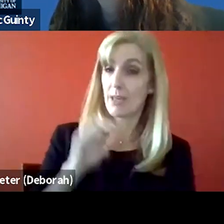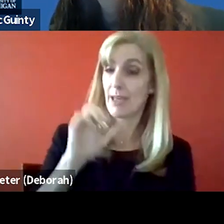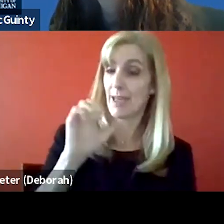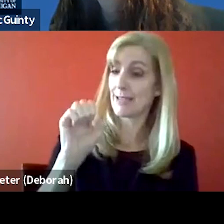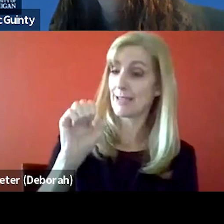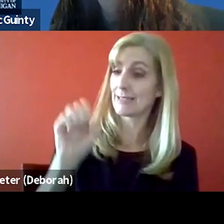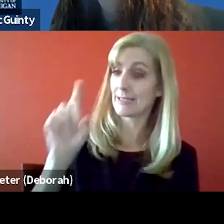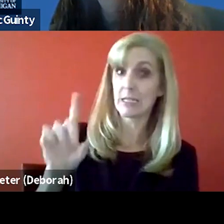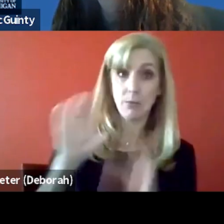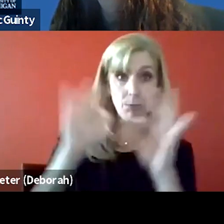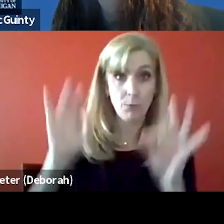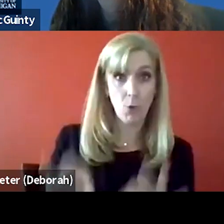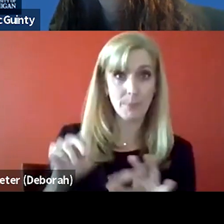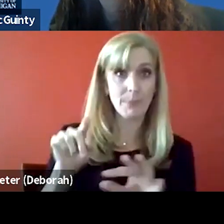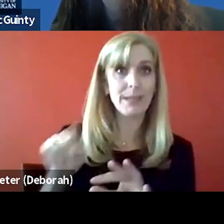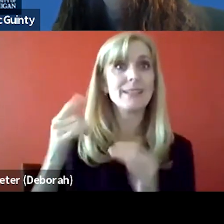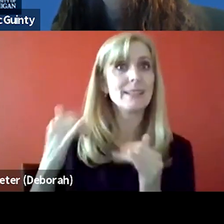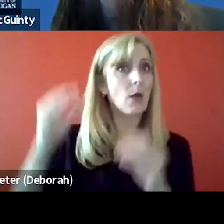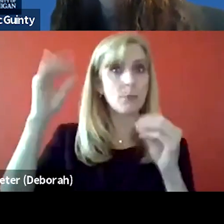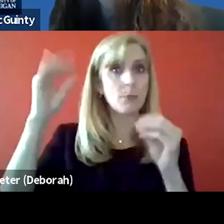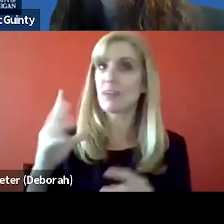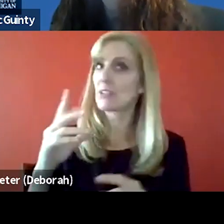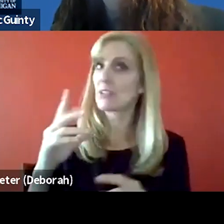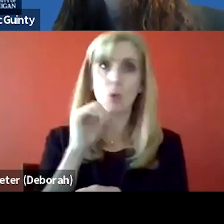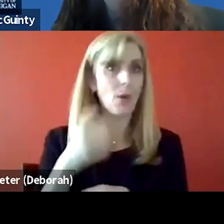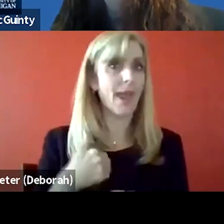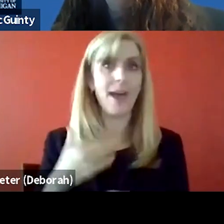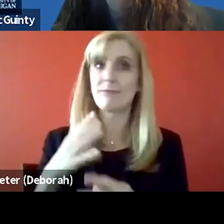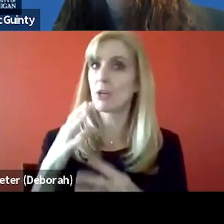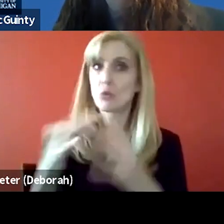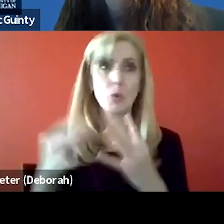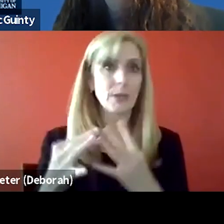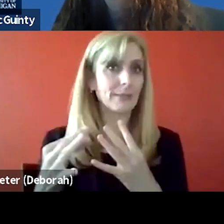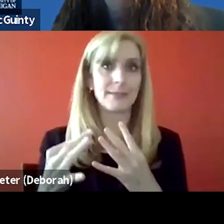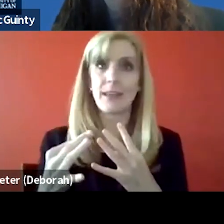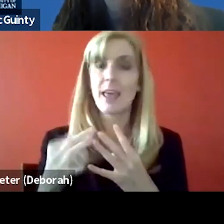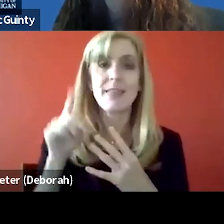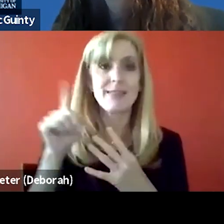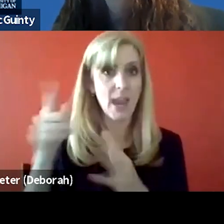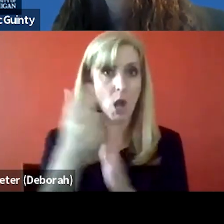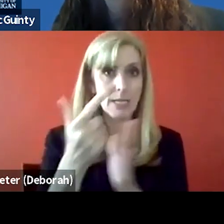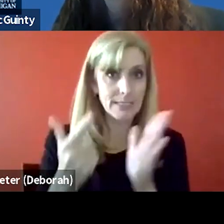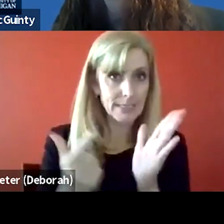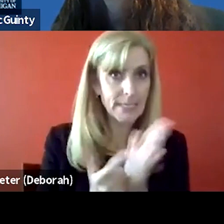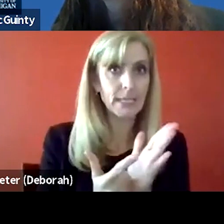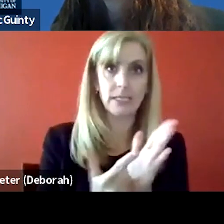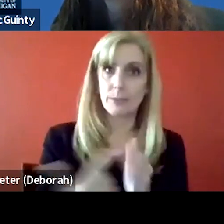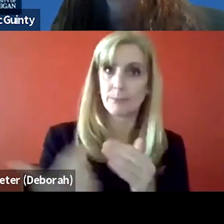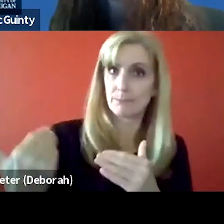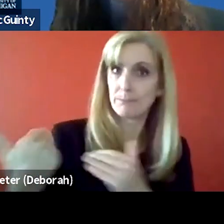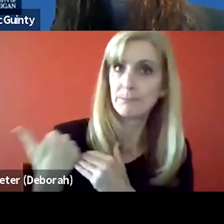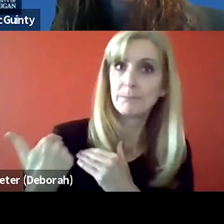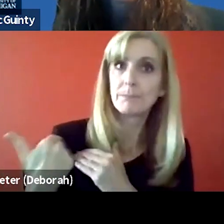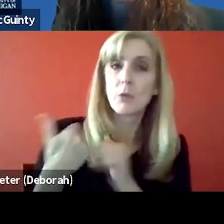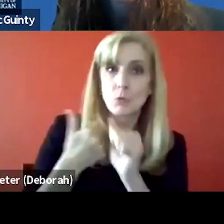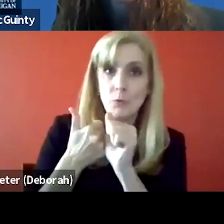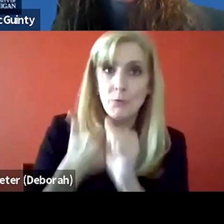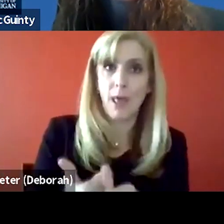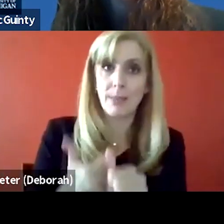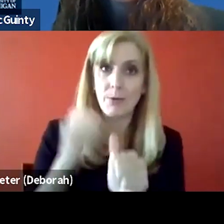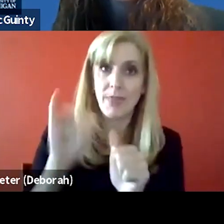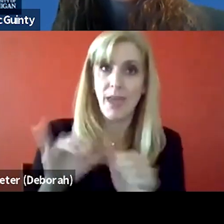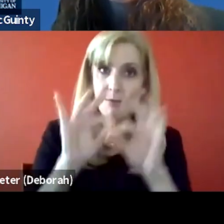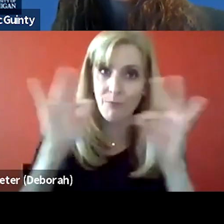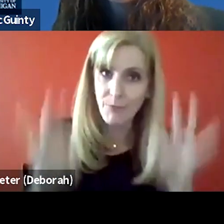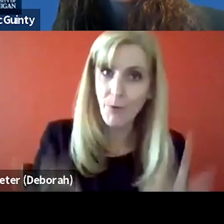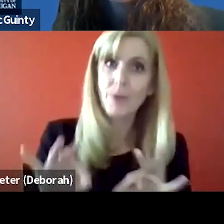it is no longer the professor's choice whether or not they accommodate you. They are legally obligated to do what that form says. So